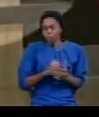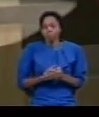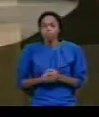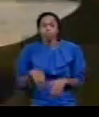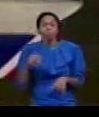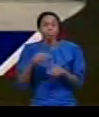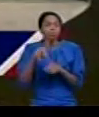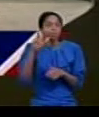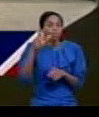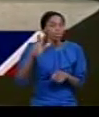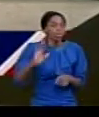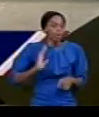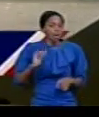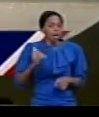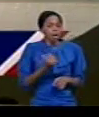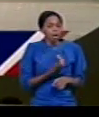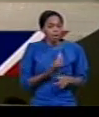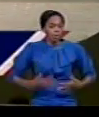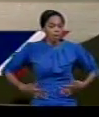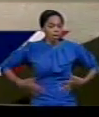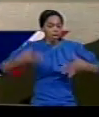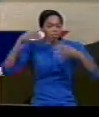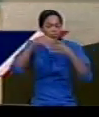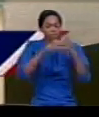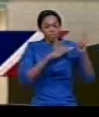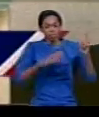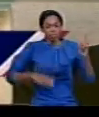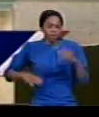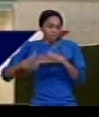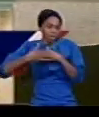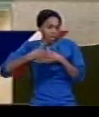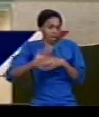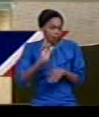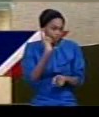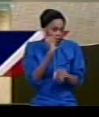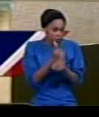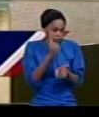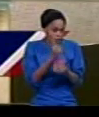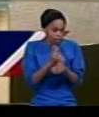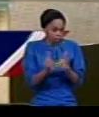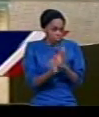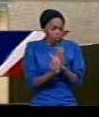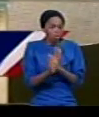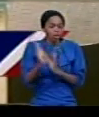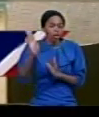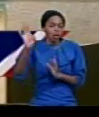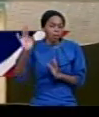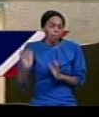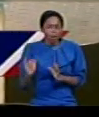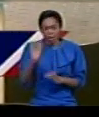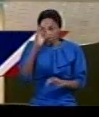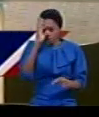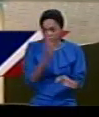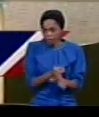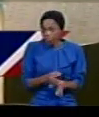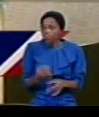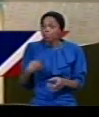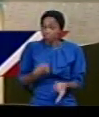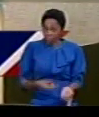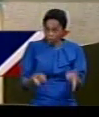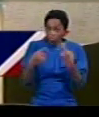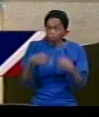in Christ after justification by faith. We've come to Christ.